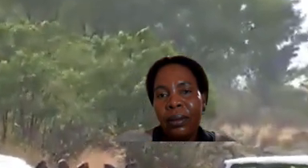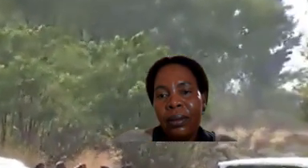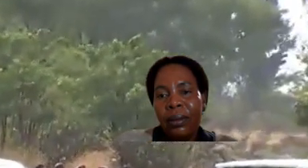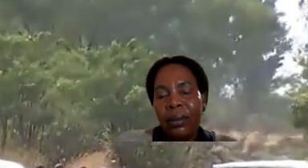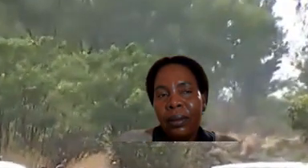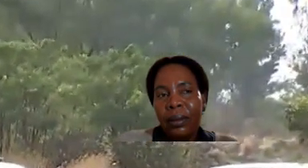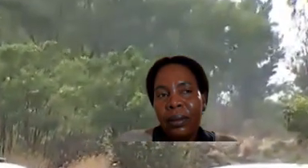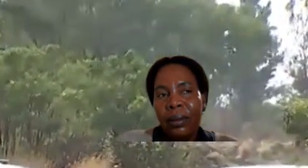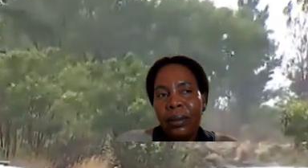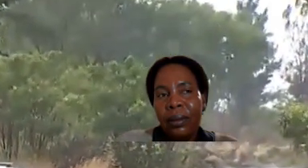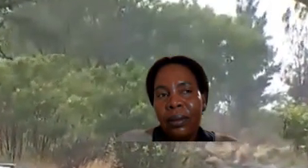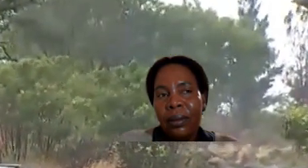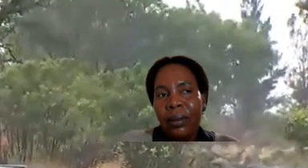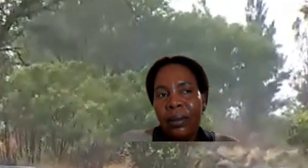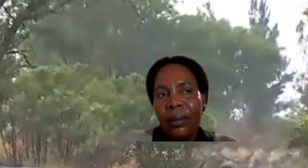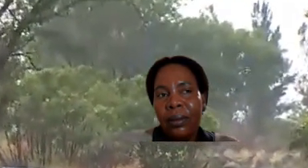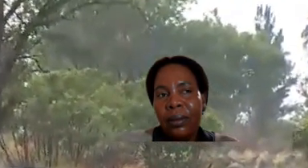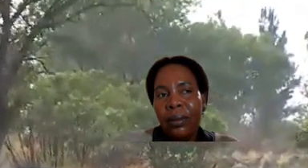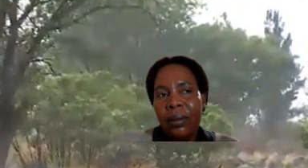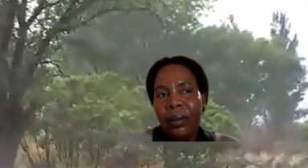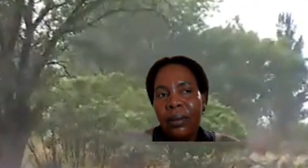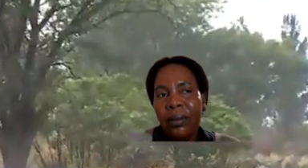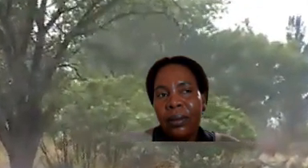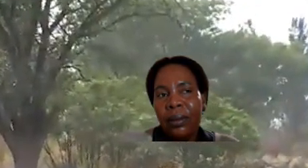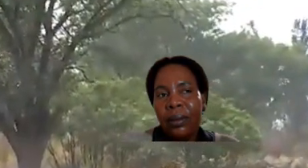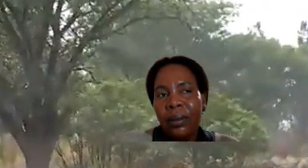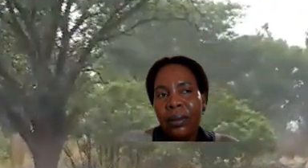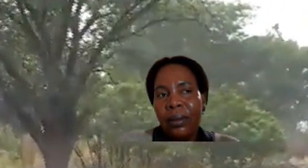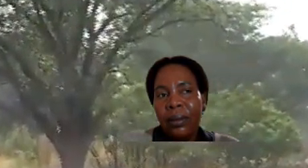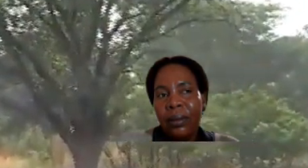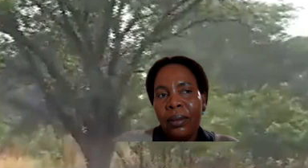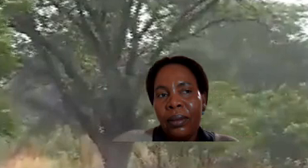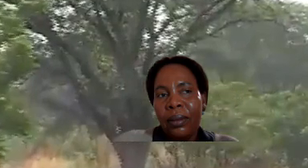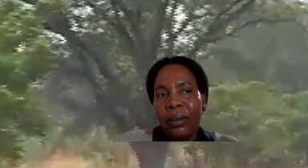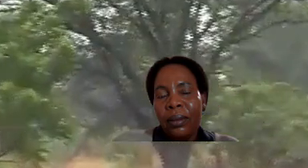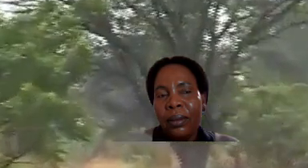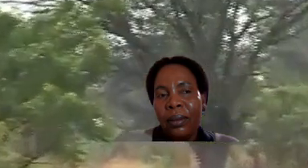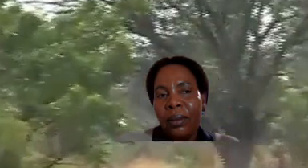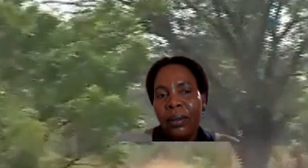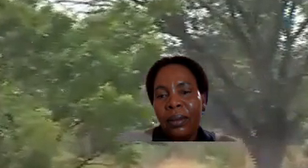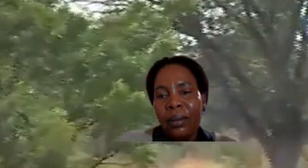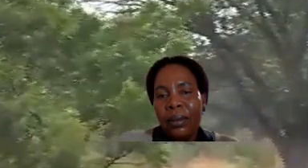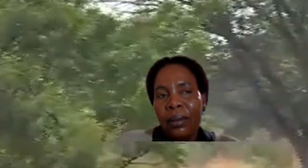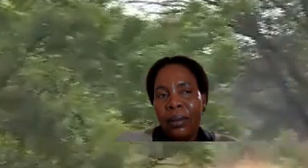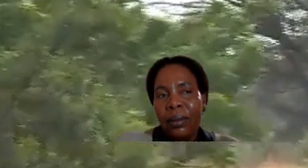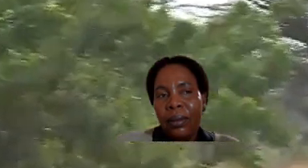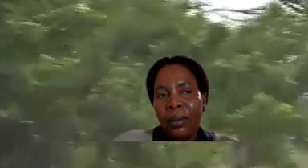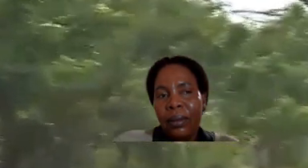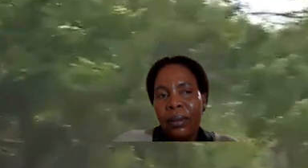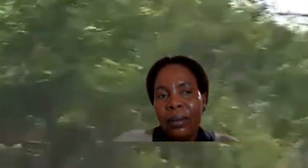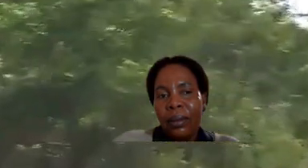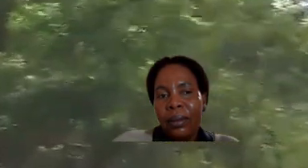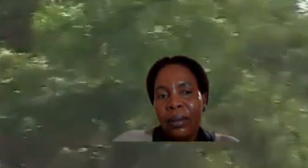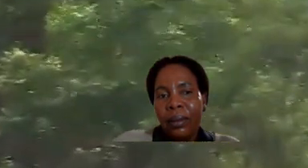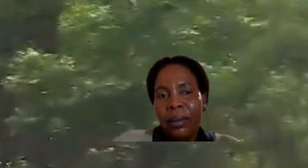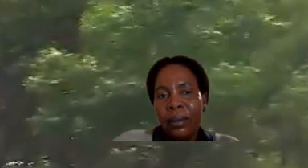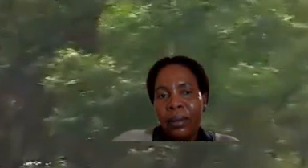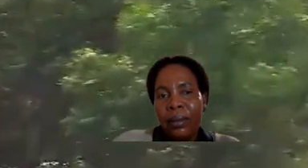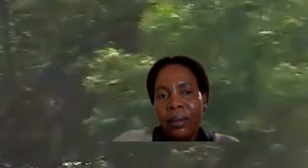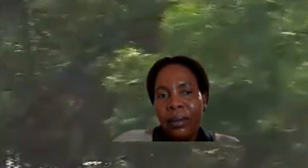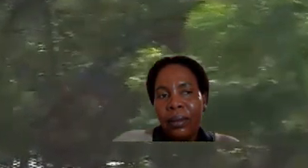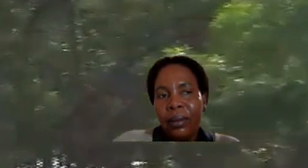of this. We also saw the Department of Health being part of the operation after deploying a number of